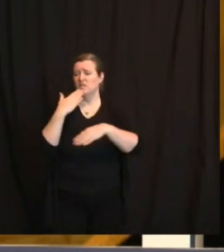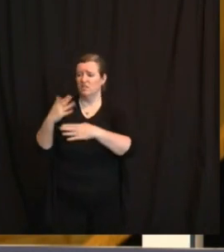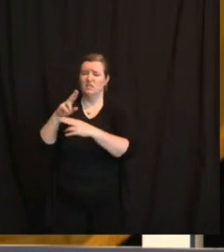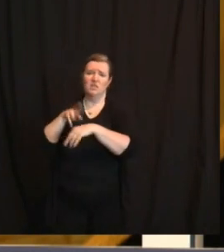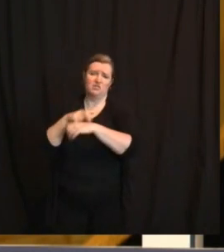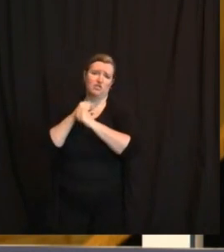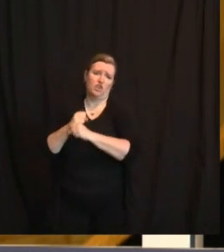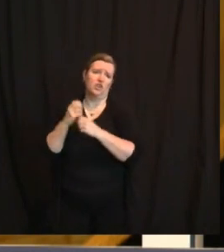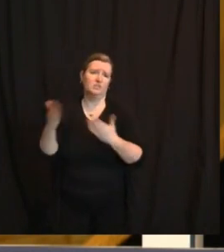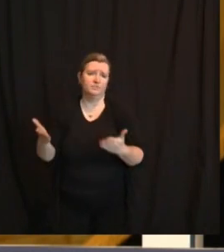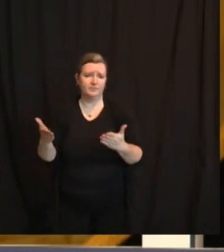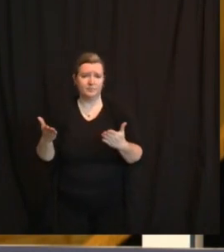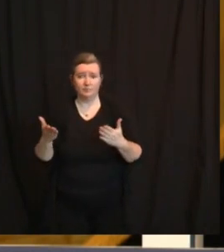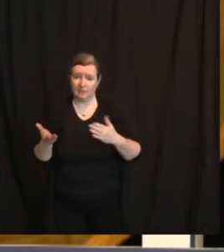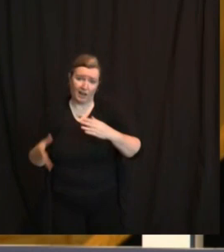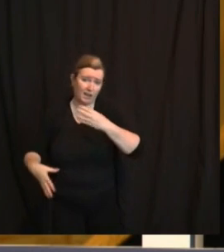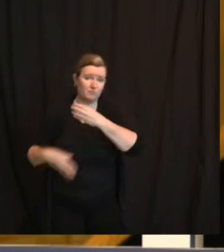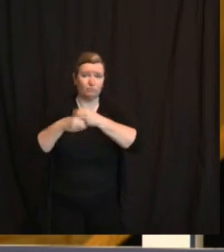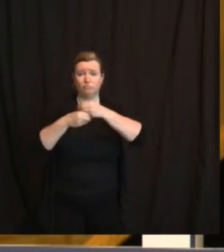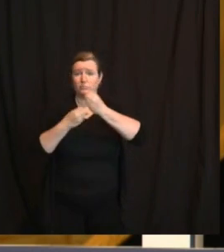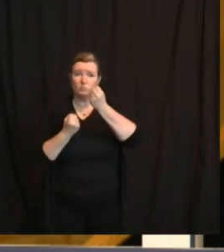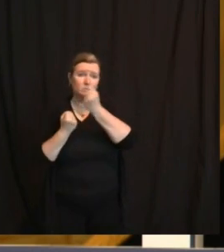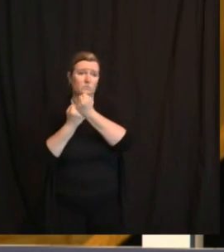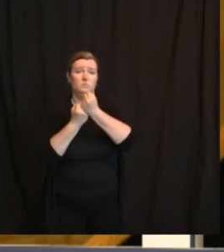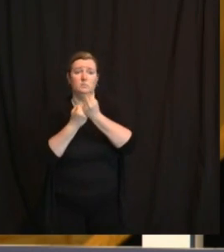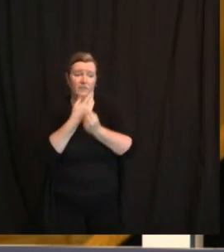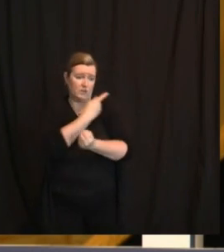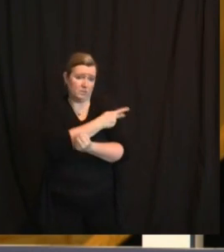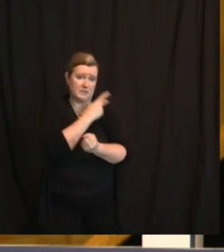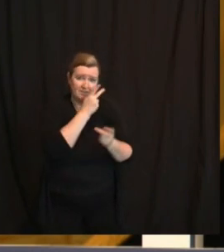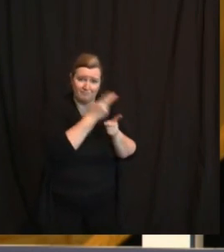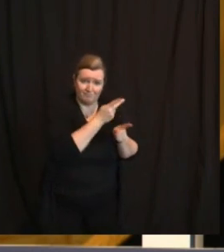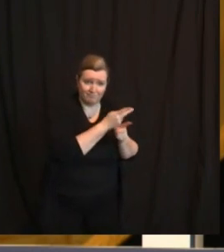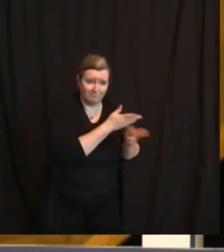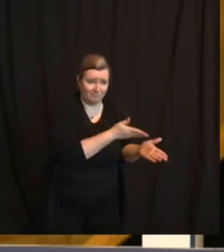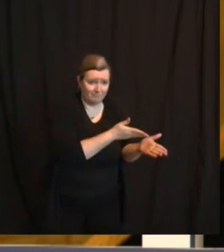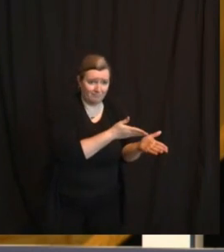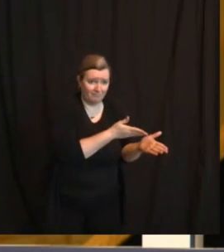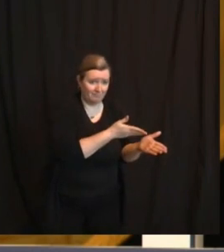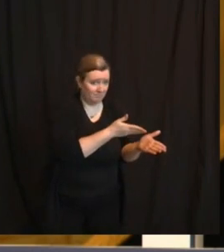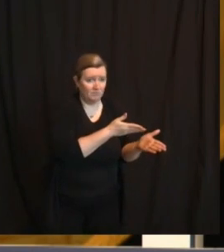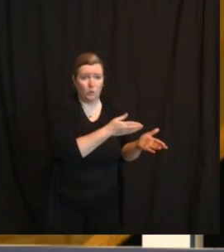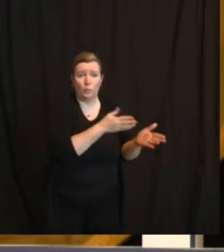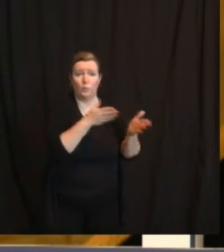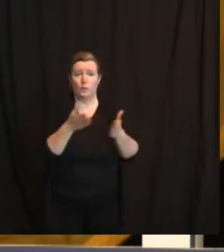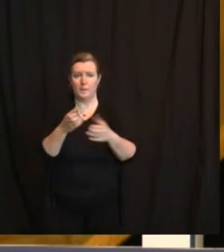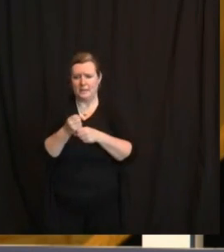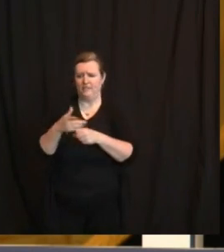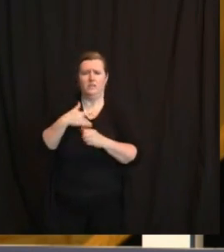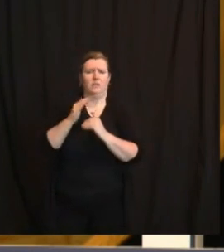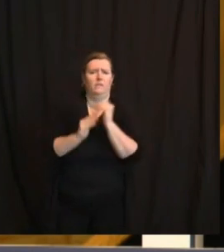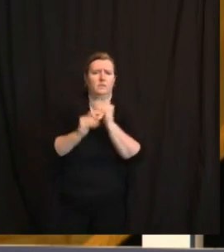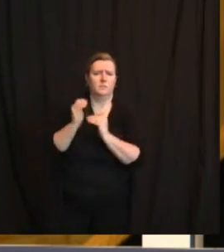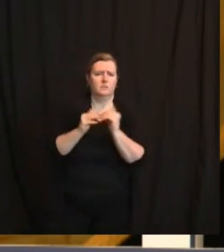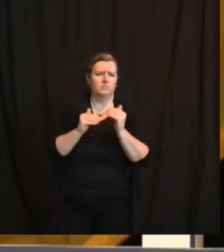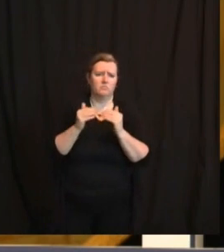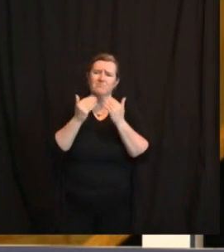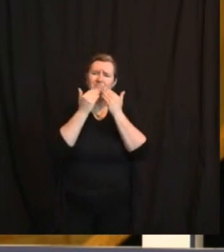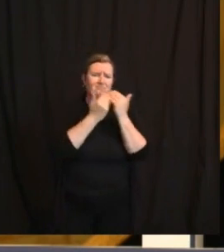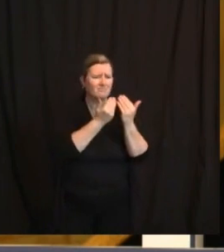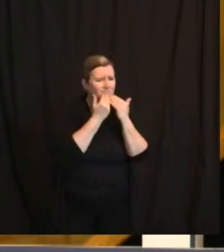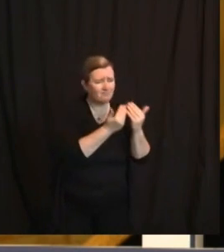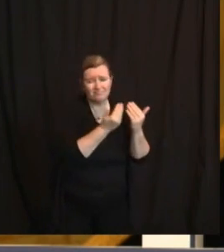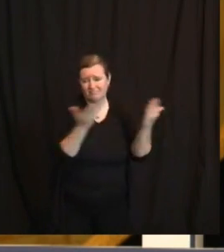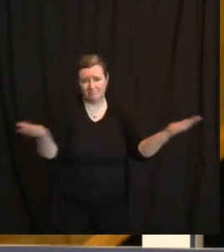support, be it direct care or direct caring and comforting, is appreciated. As I covered yesterday, we are